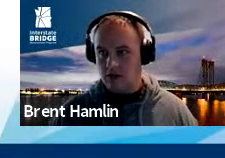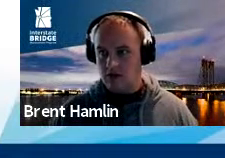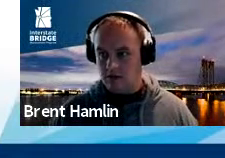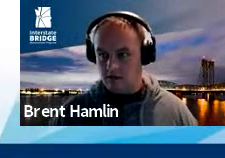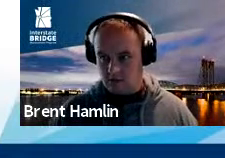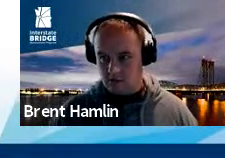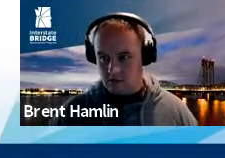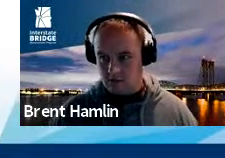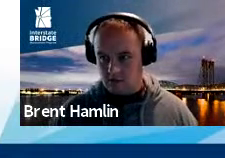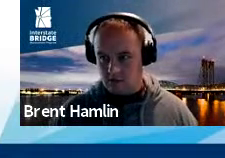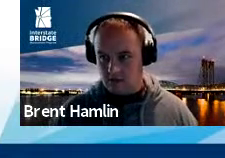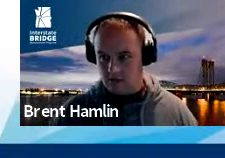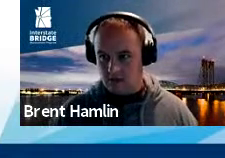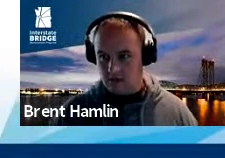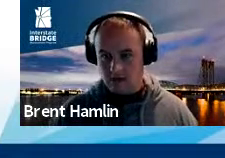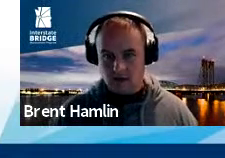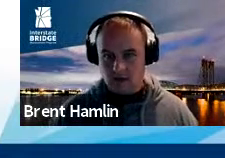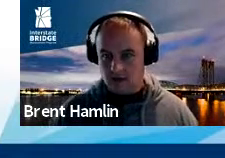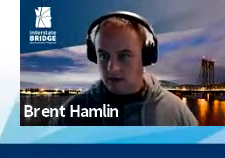Welcome, John.